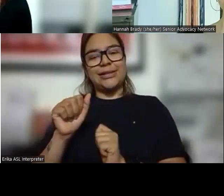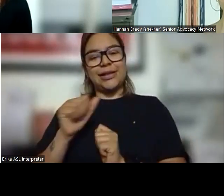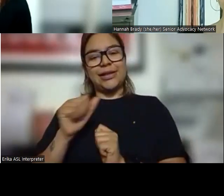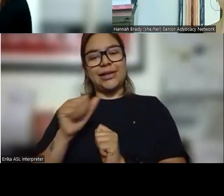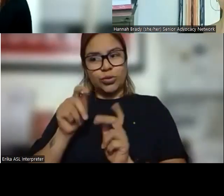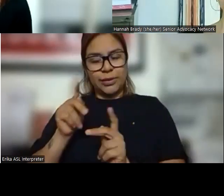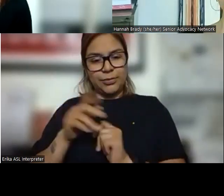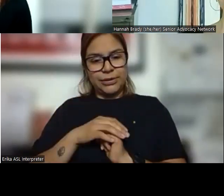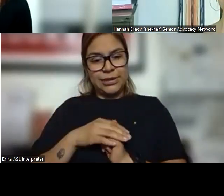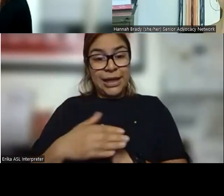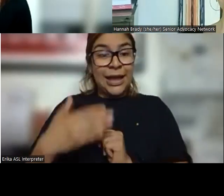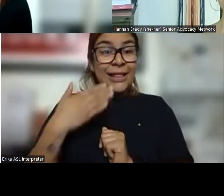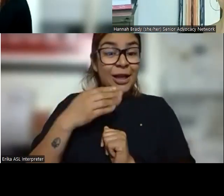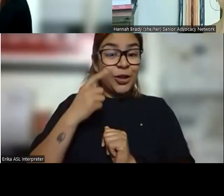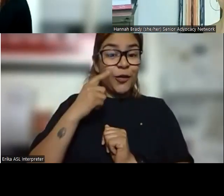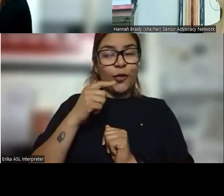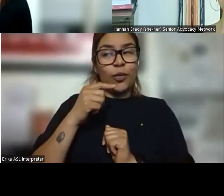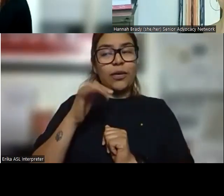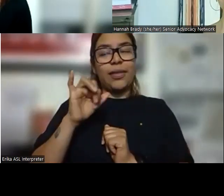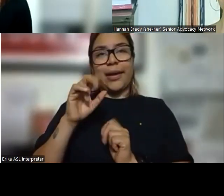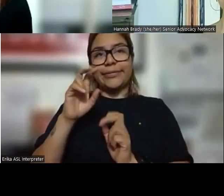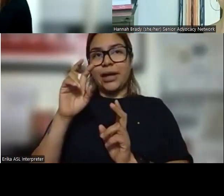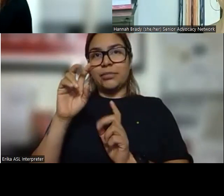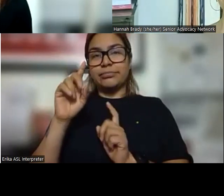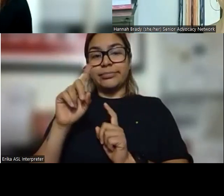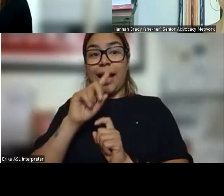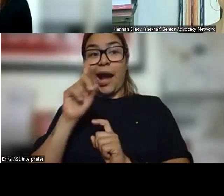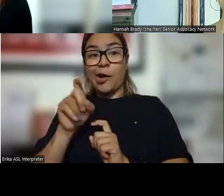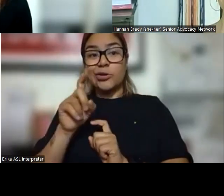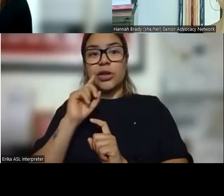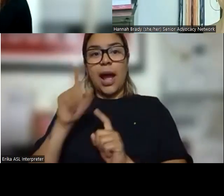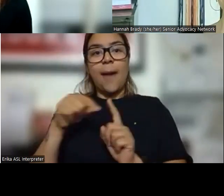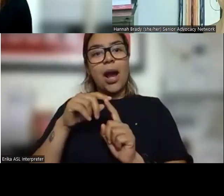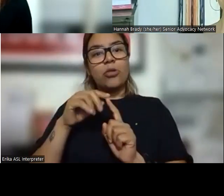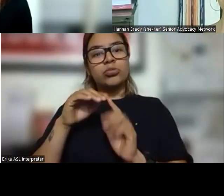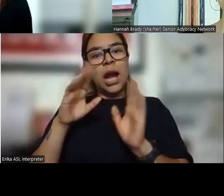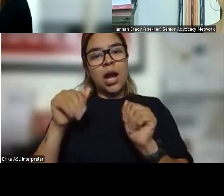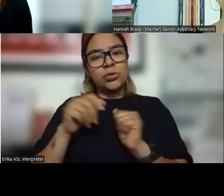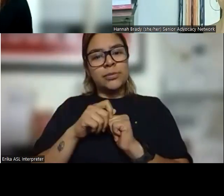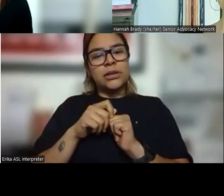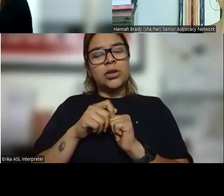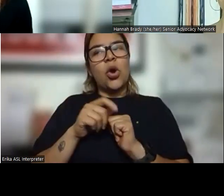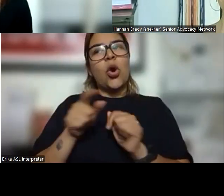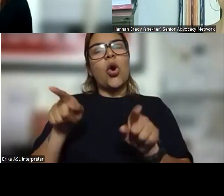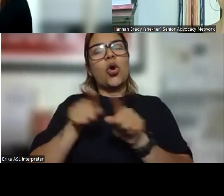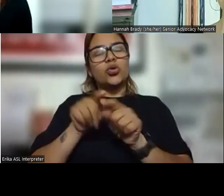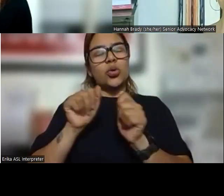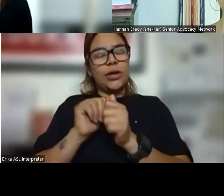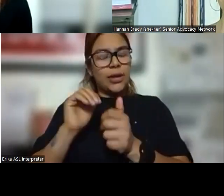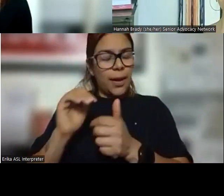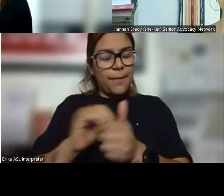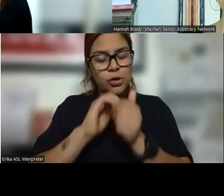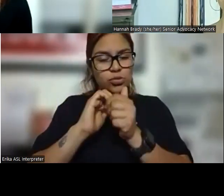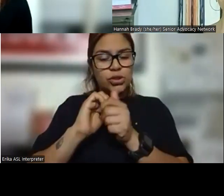Thank you, Tawny, for the question about the housing resources and also about the question with regards to the partnerships, because obviously that's